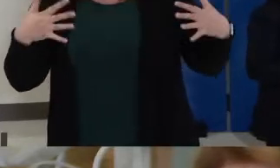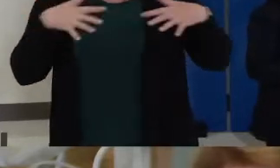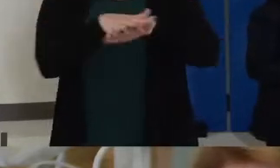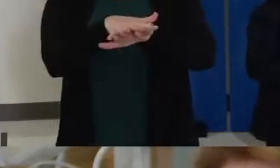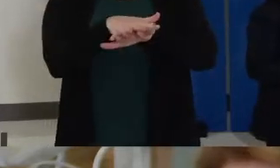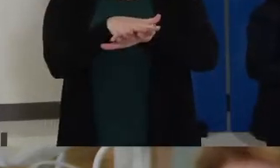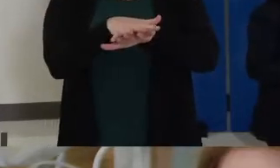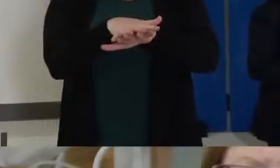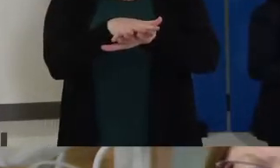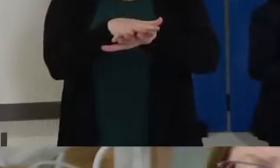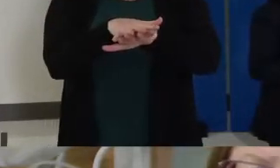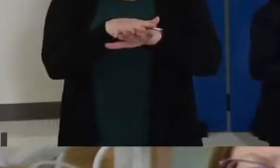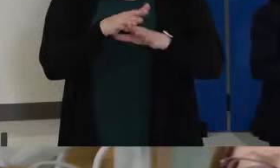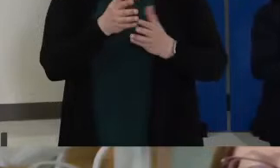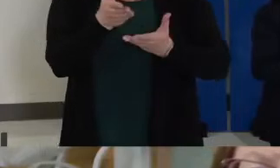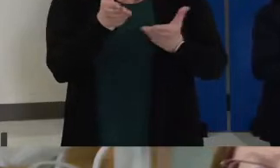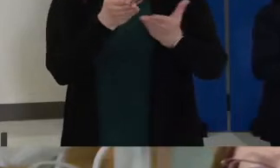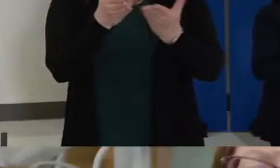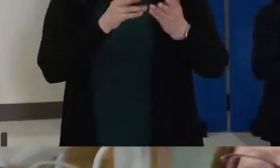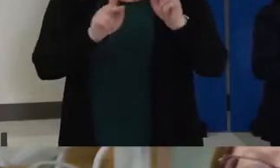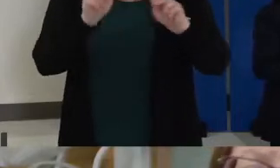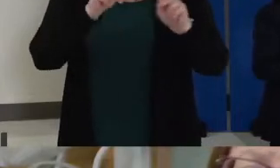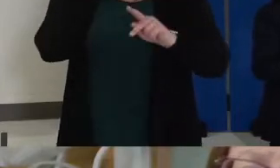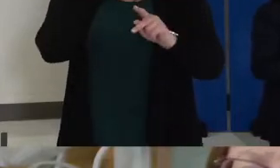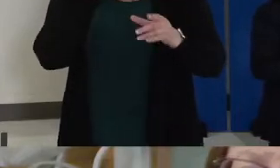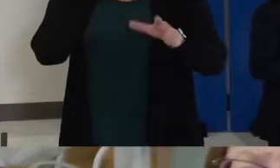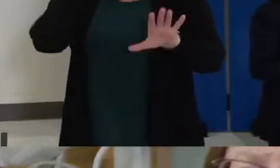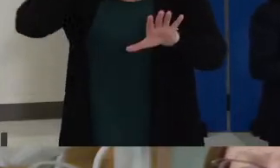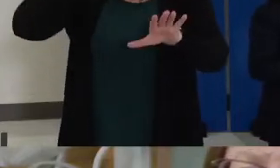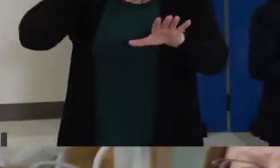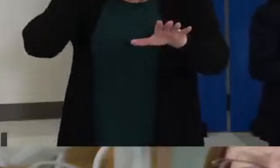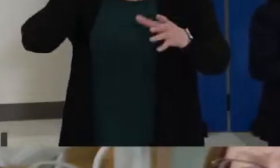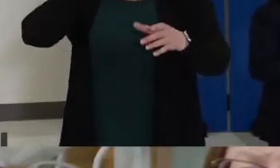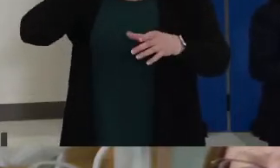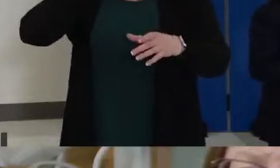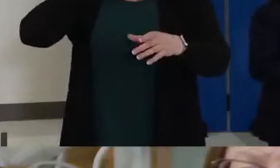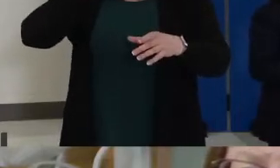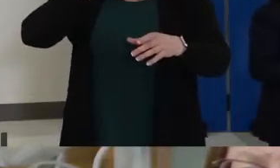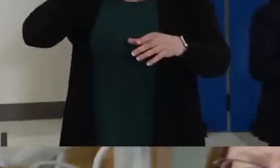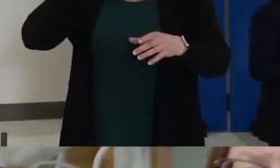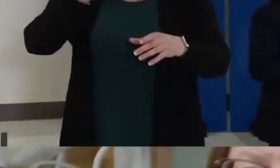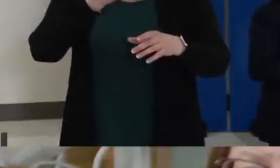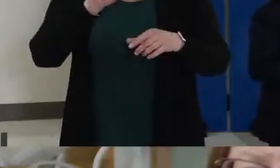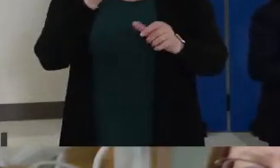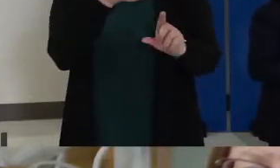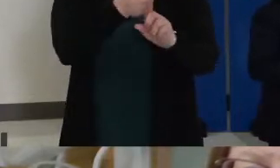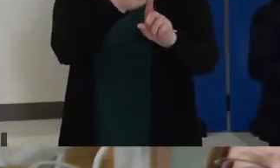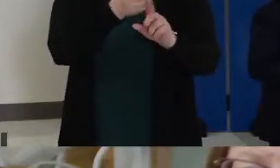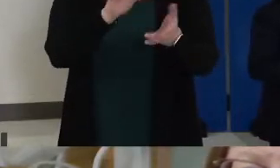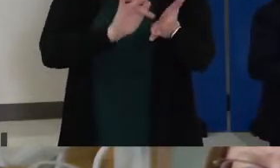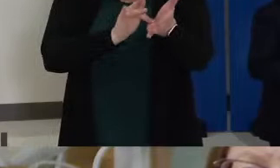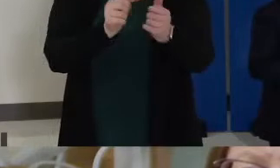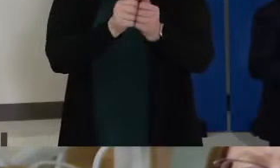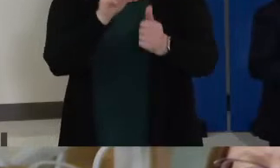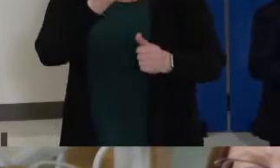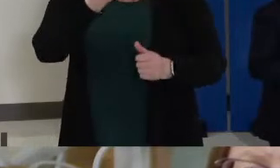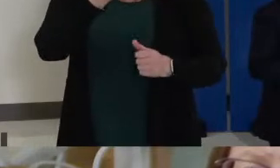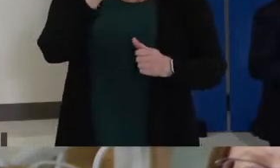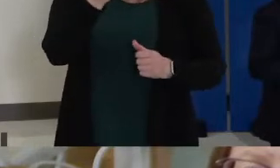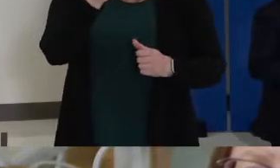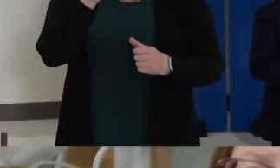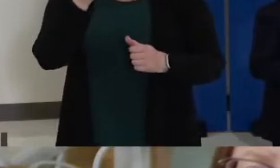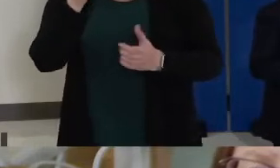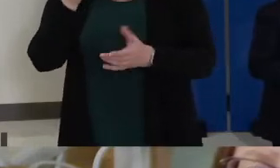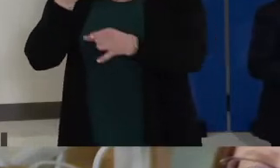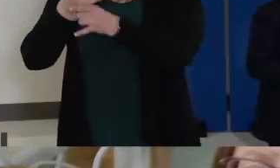stabilize individuals that are in acute states of psychosis, people that are self-medicating with drug or alcohol addictions. We're fooling ourselves that if we